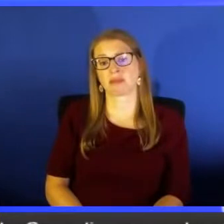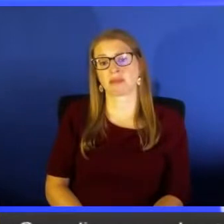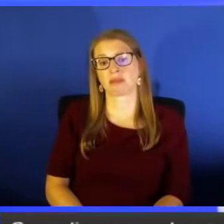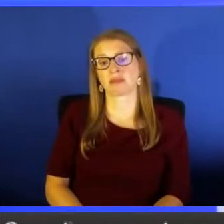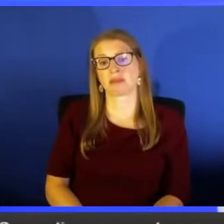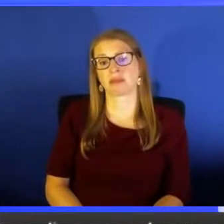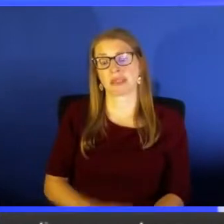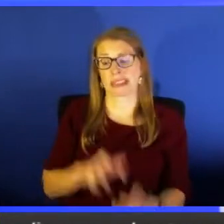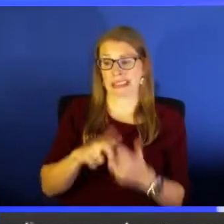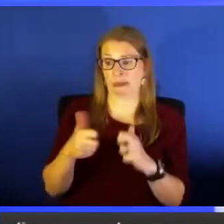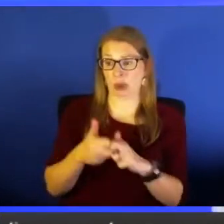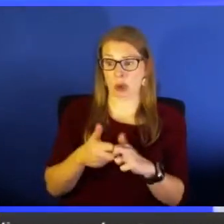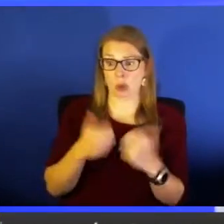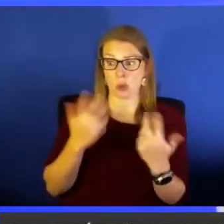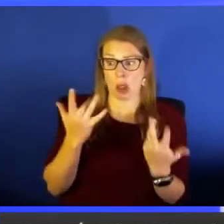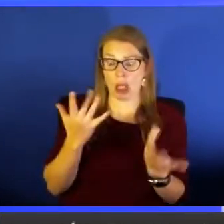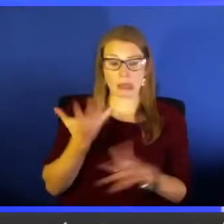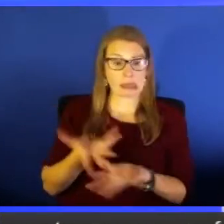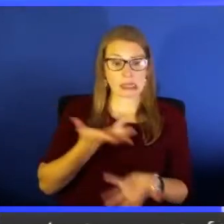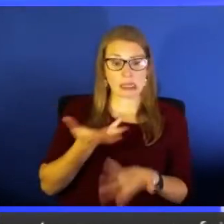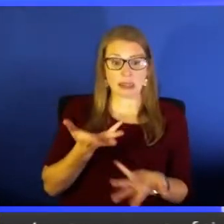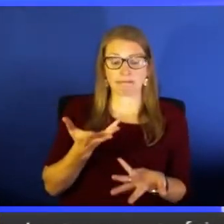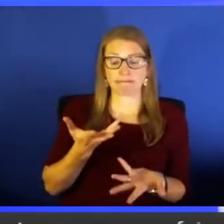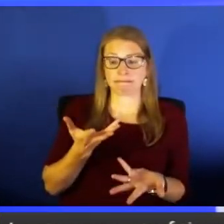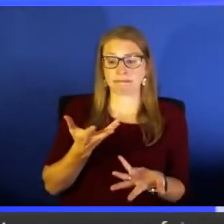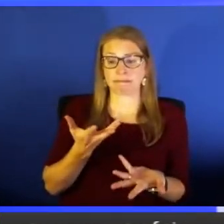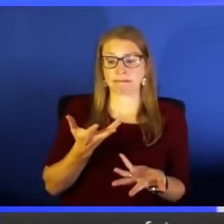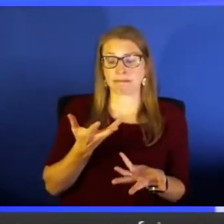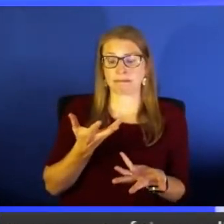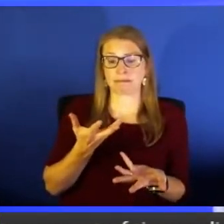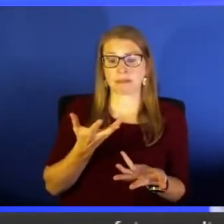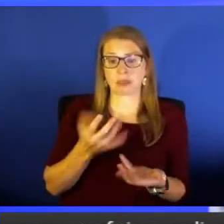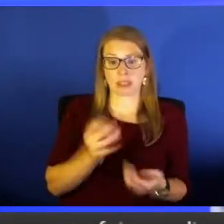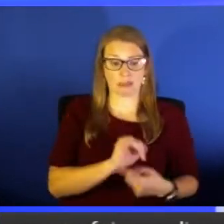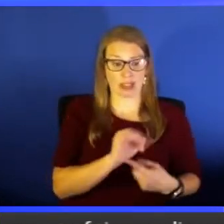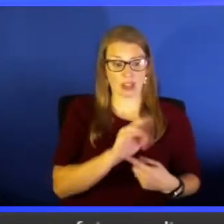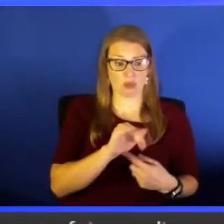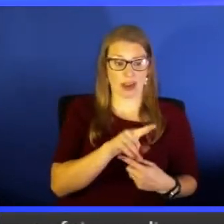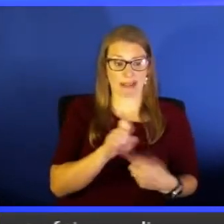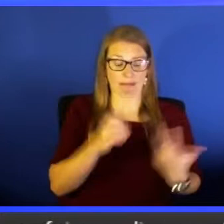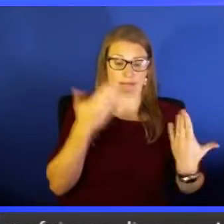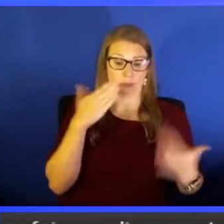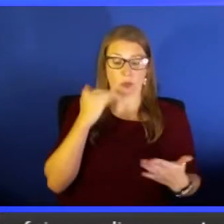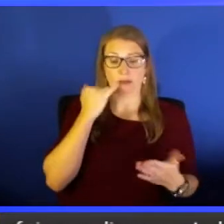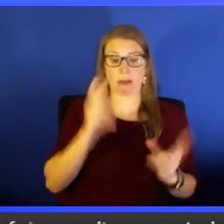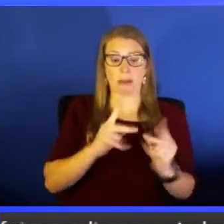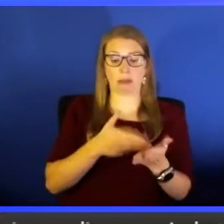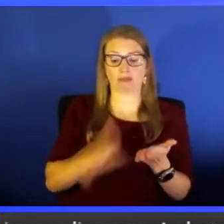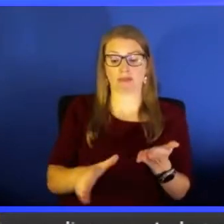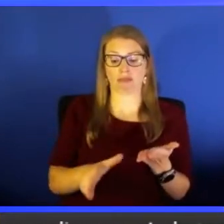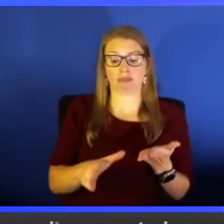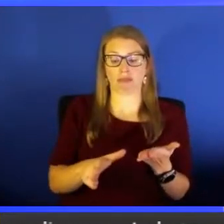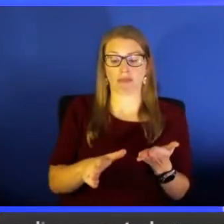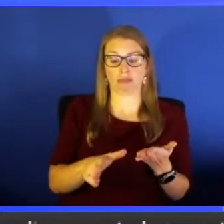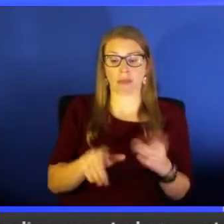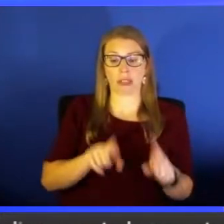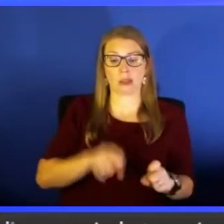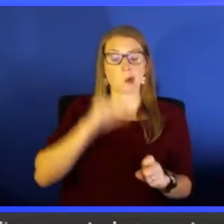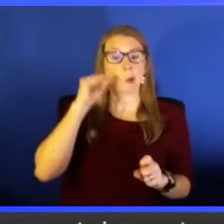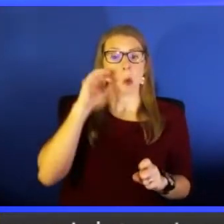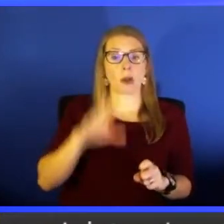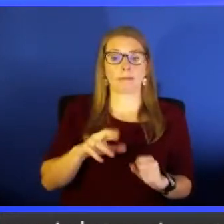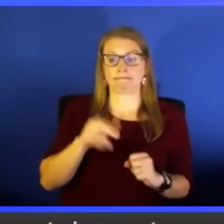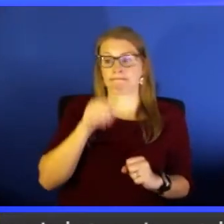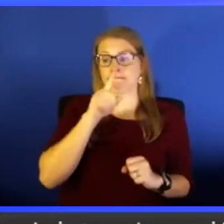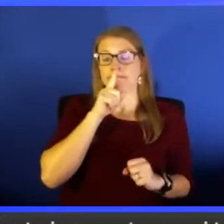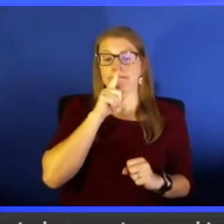of the true infections just because of that fact. Either people are not testing or they're testing at home and keeping that result because there is no